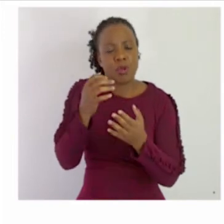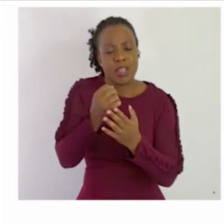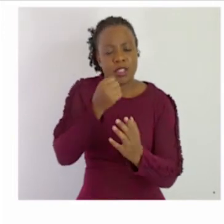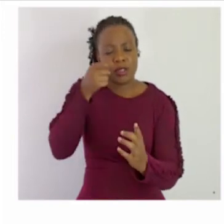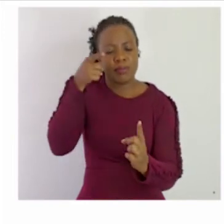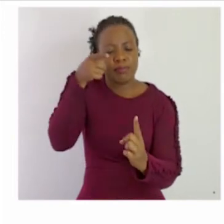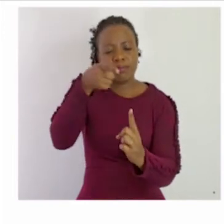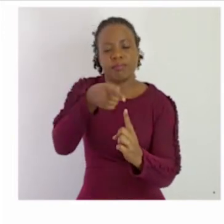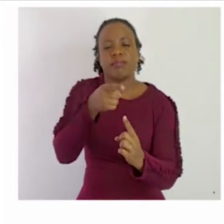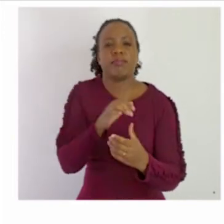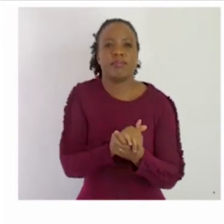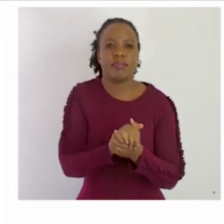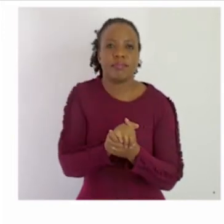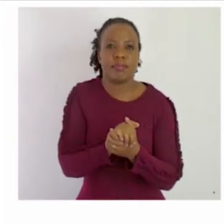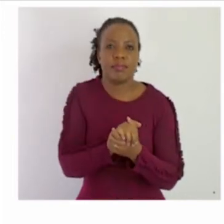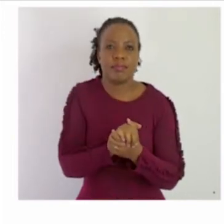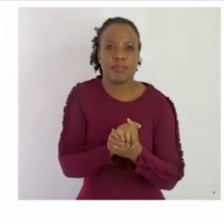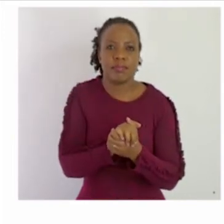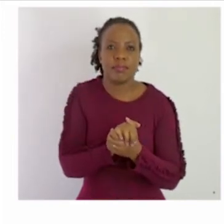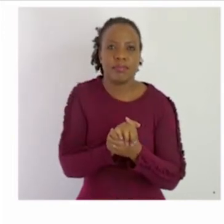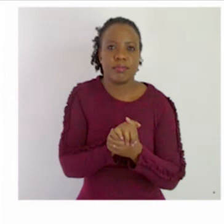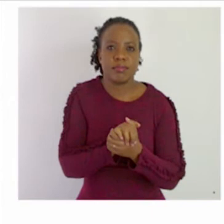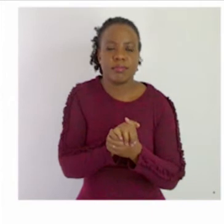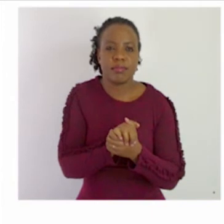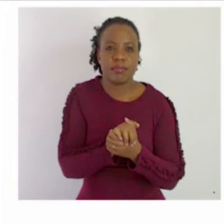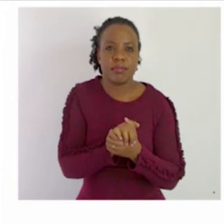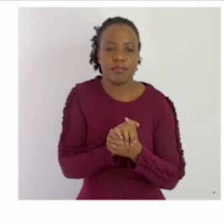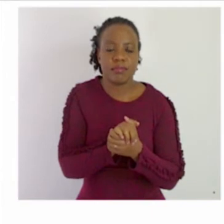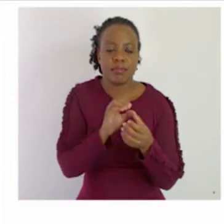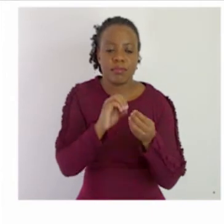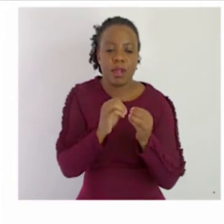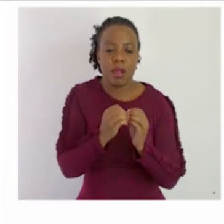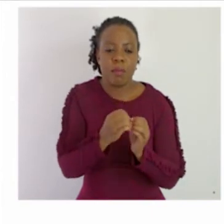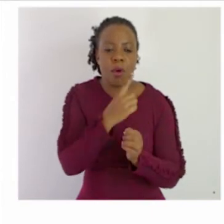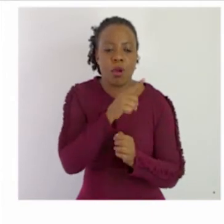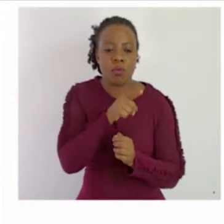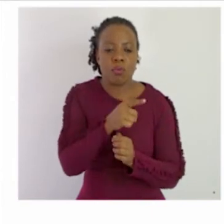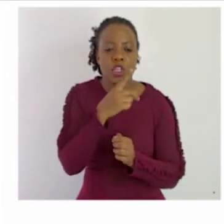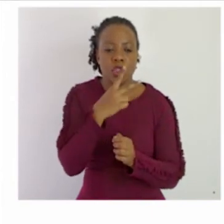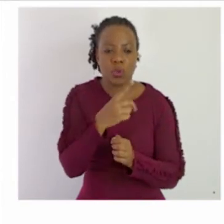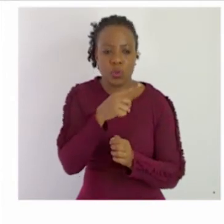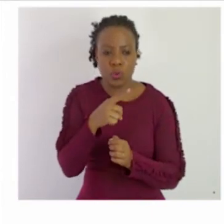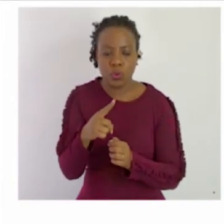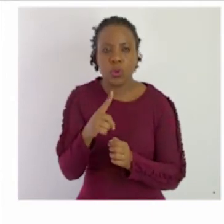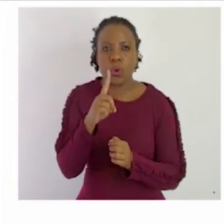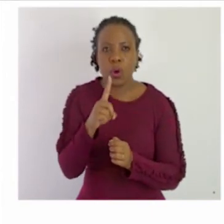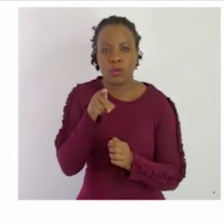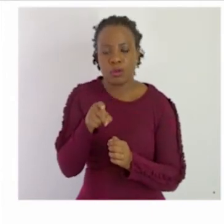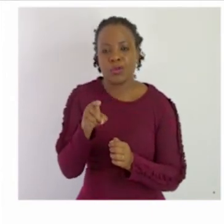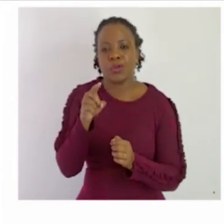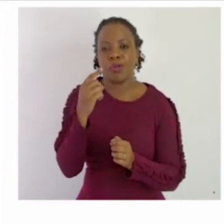goals. All right, so you do numbers up to 4 on your